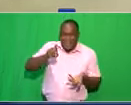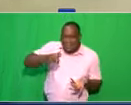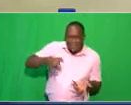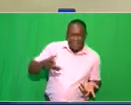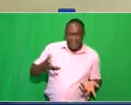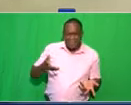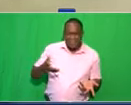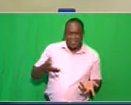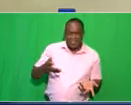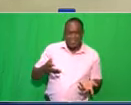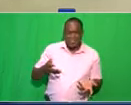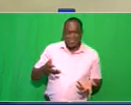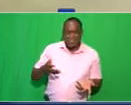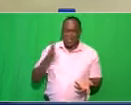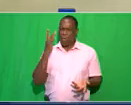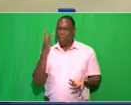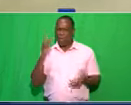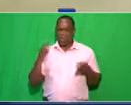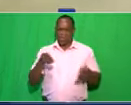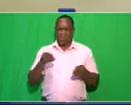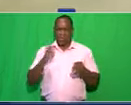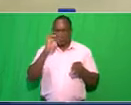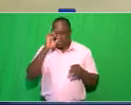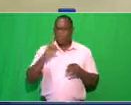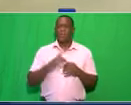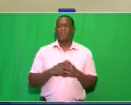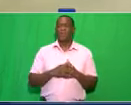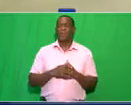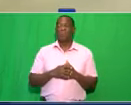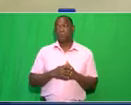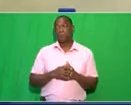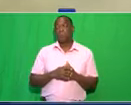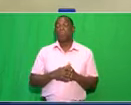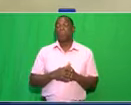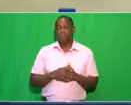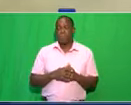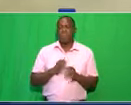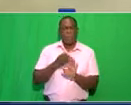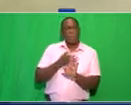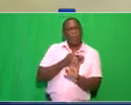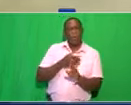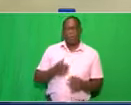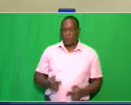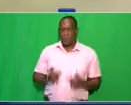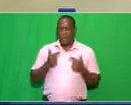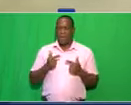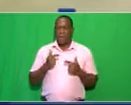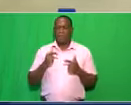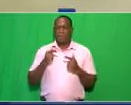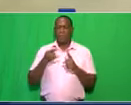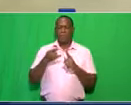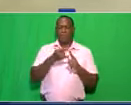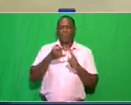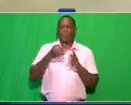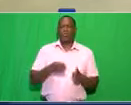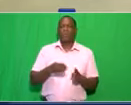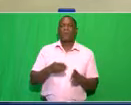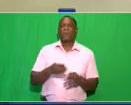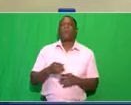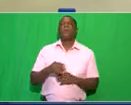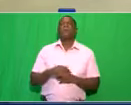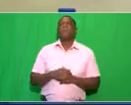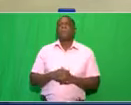of you can take. But first, we do have a live Zoomer. Mrs. Charlene Kwamina is live on